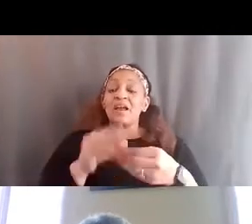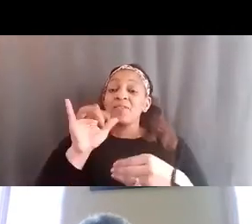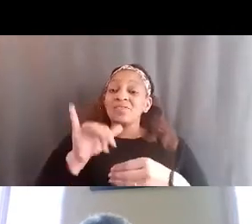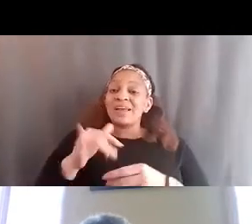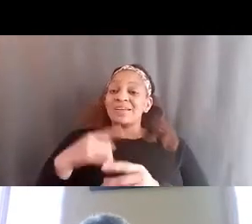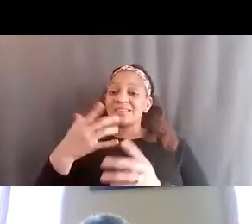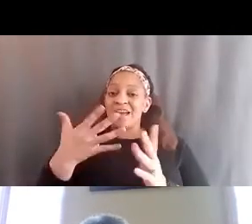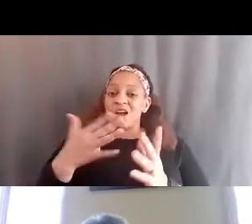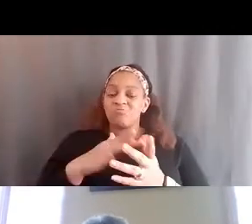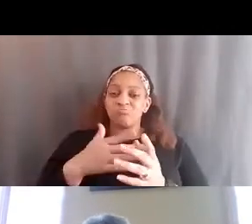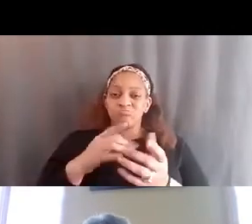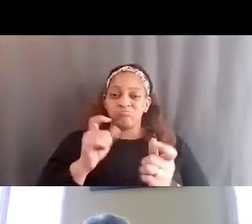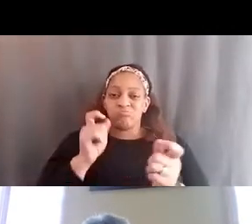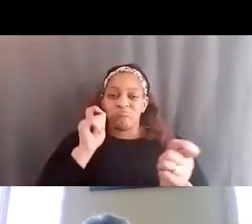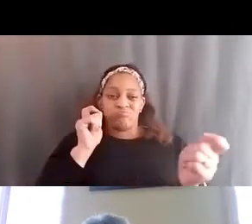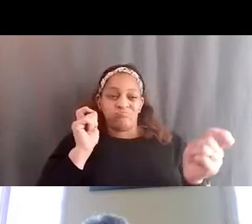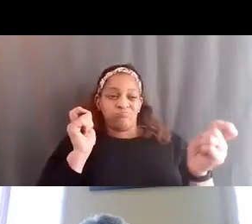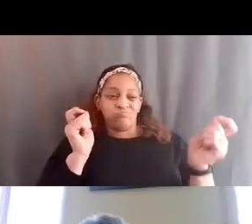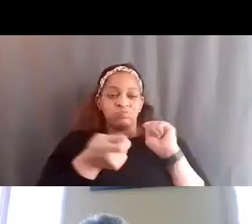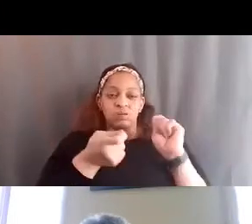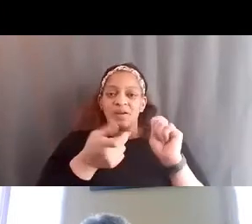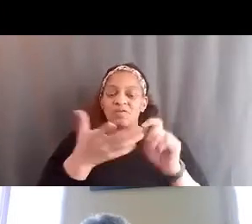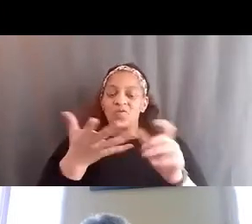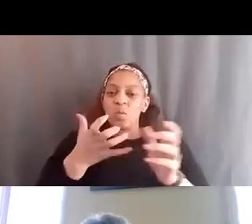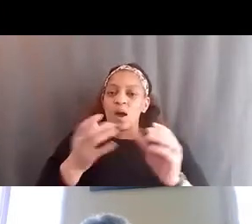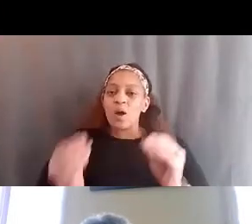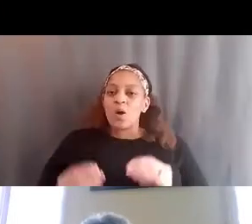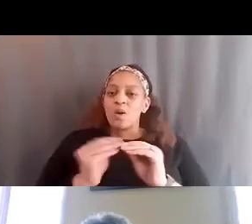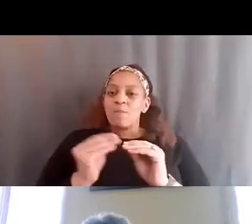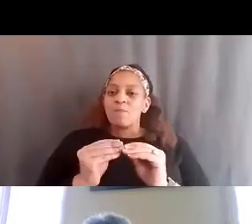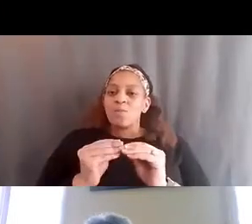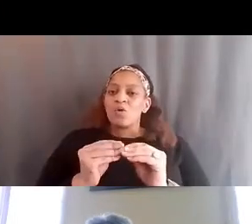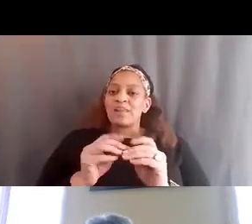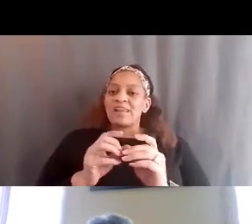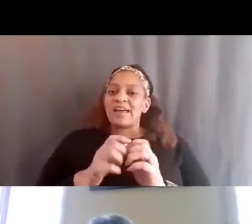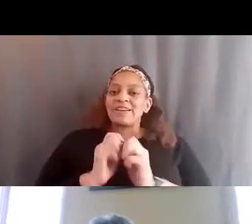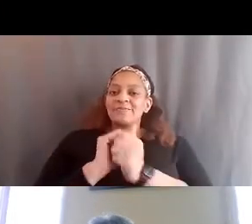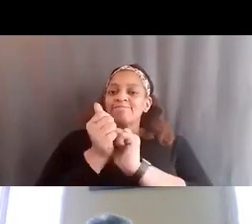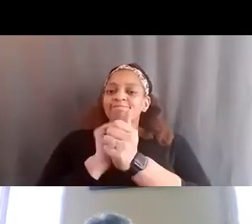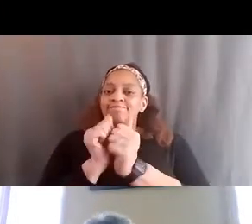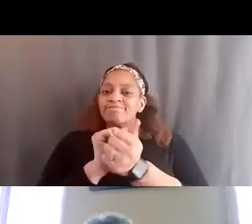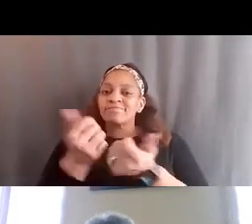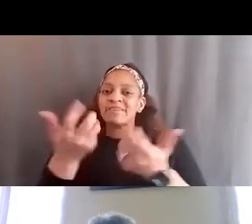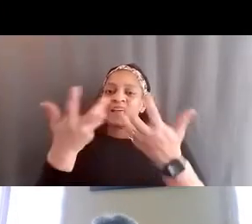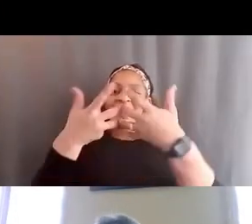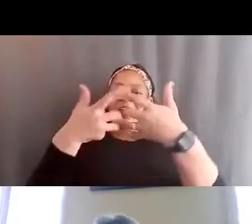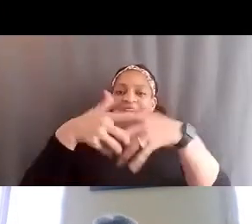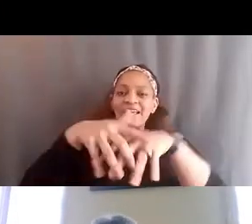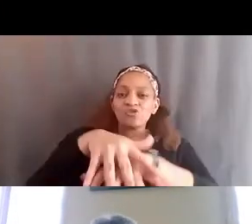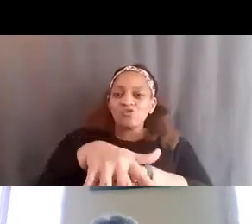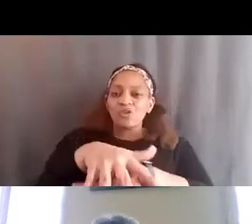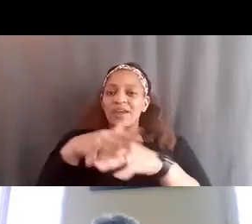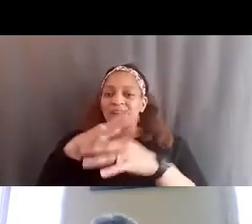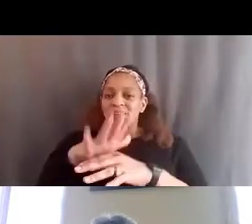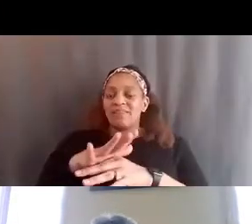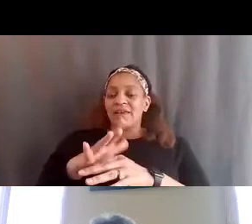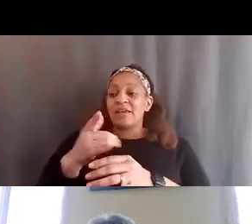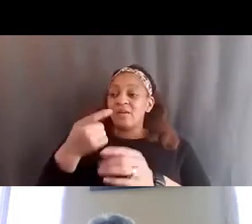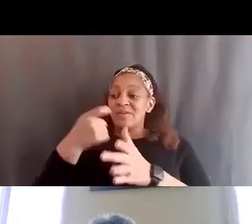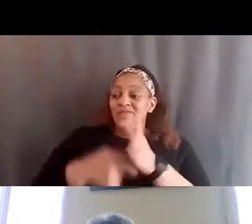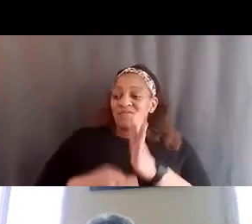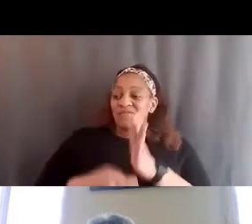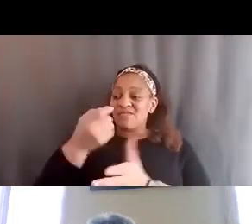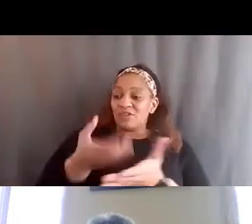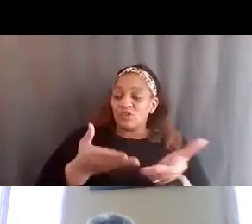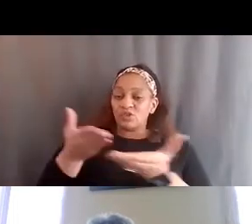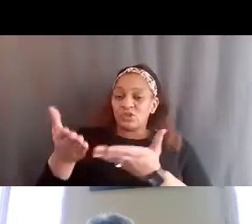to turn on its head if we want more competitive integrated employment outcomes. In fee-for-service, unfortunately, what we